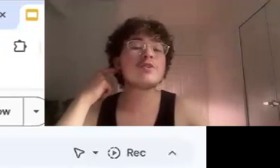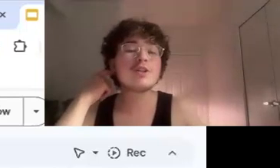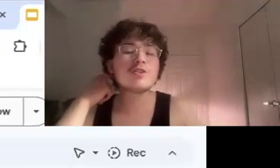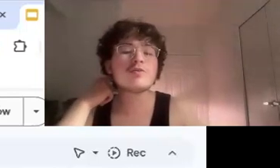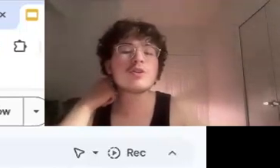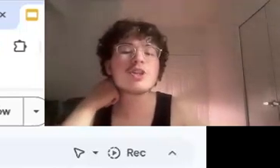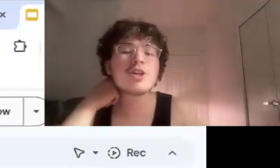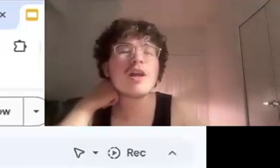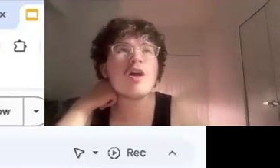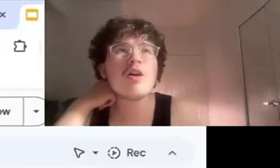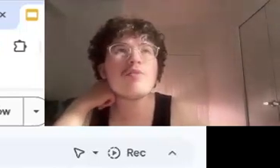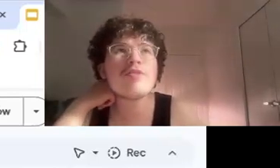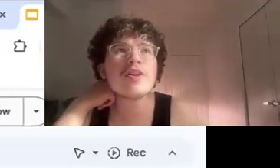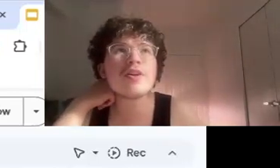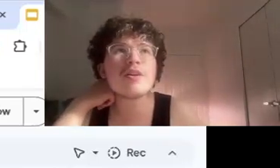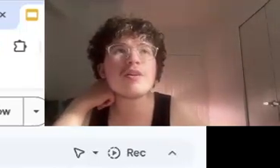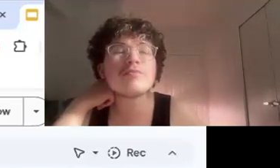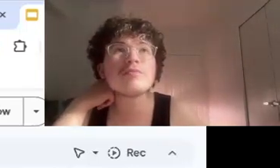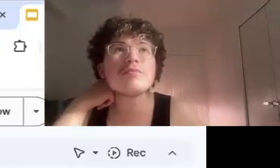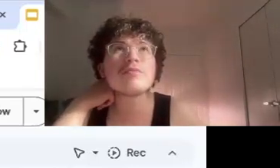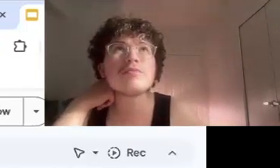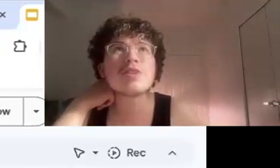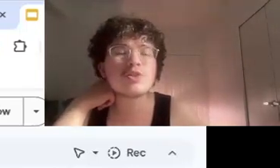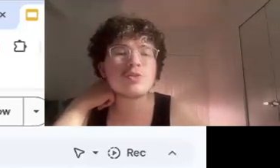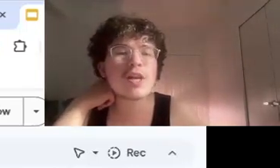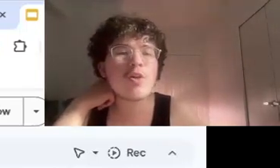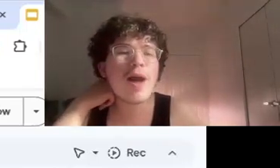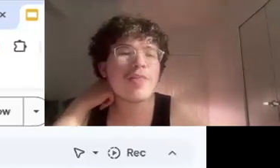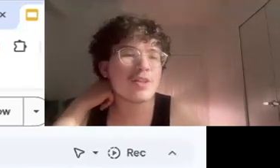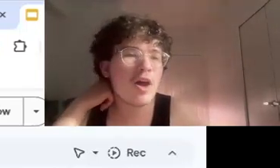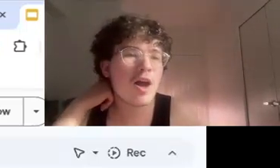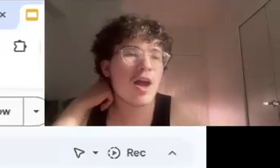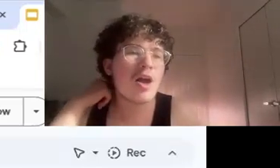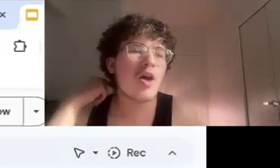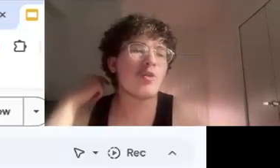conducted interviews with 2 experts on this topic.